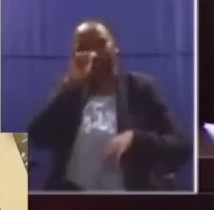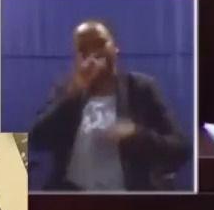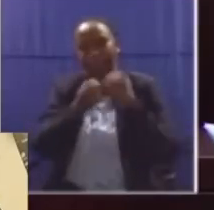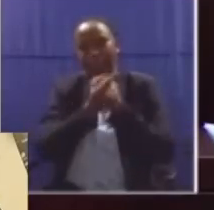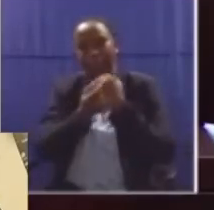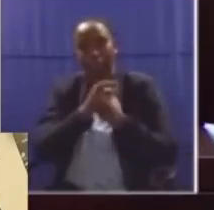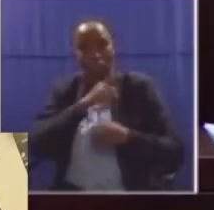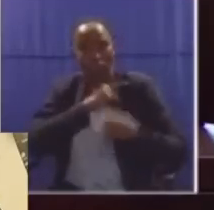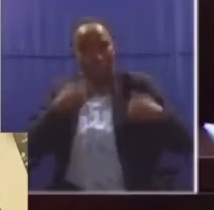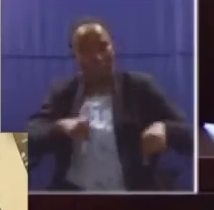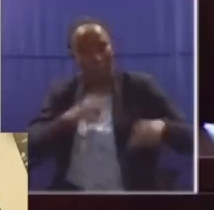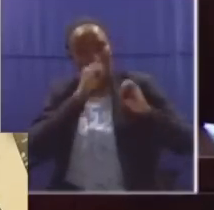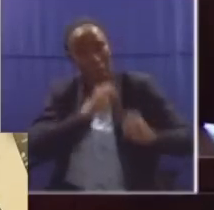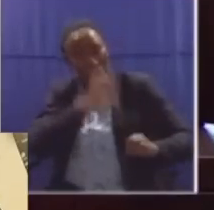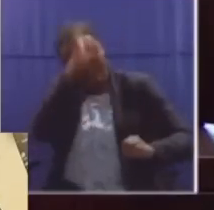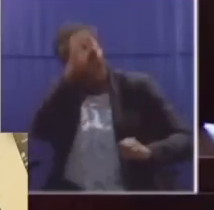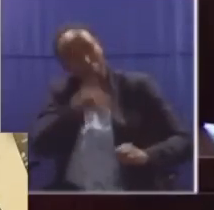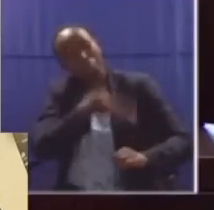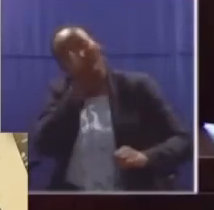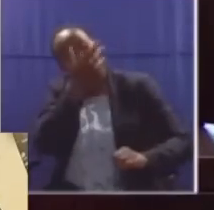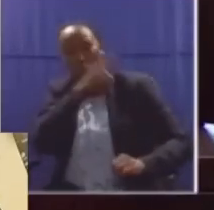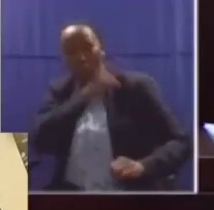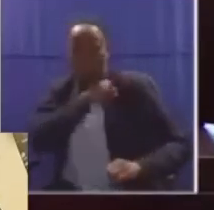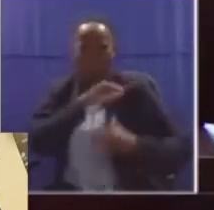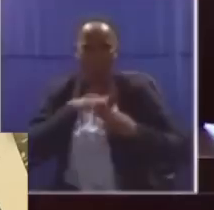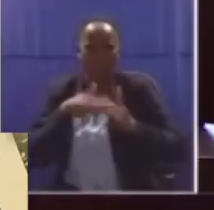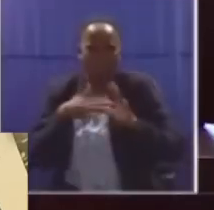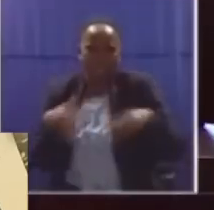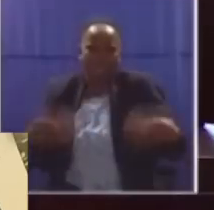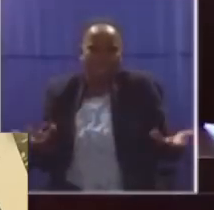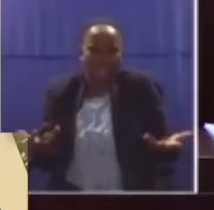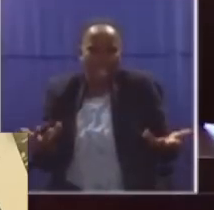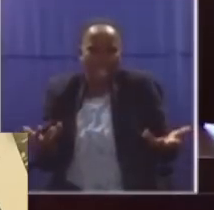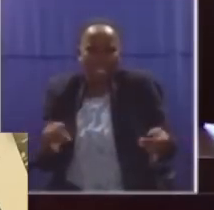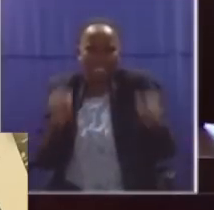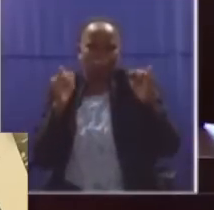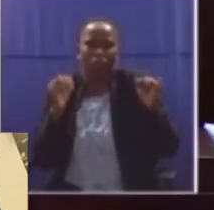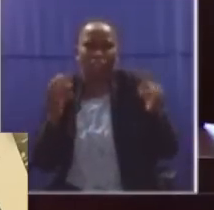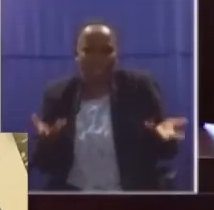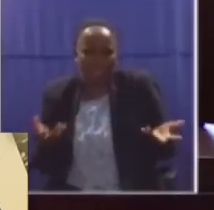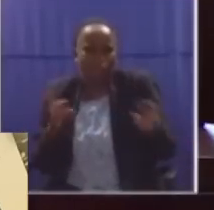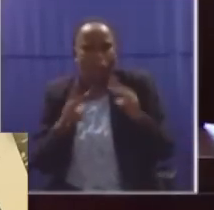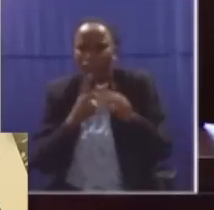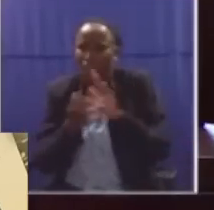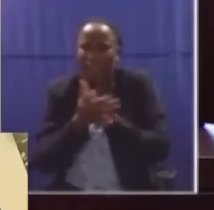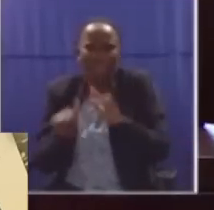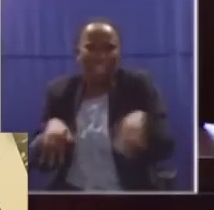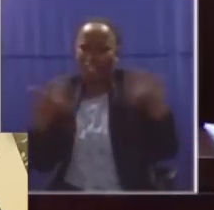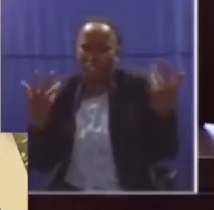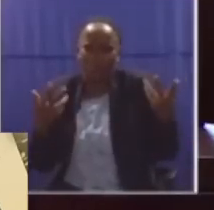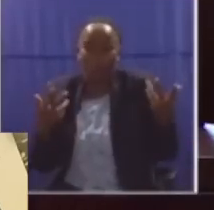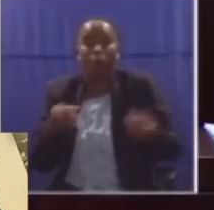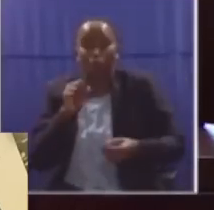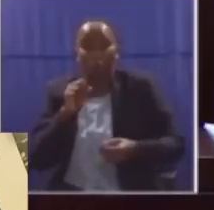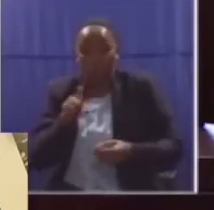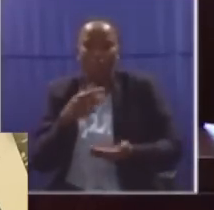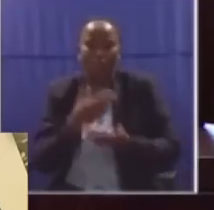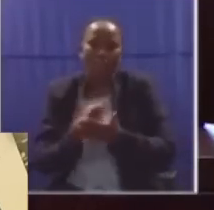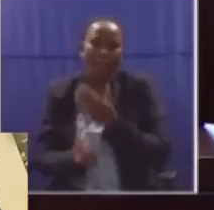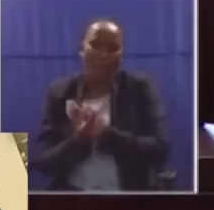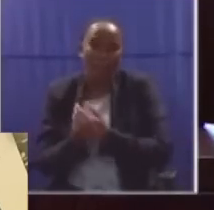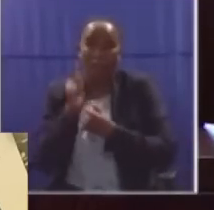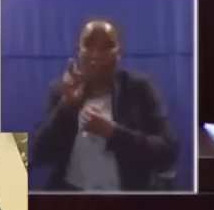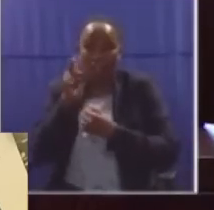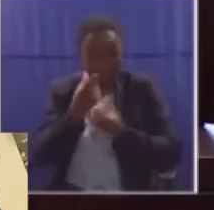the criminal justice system due to the low probability, almost extinct probability, that they will ever face